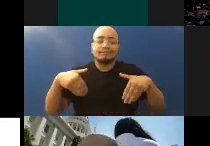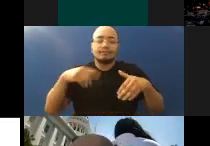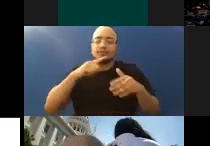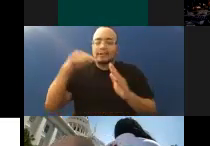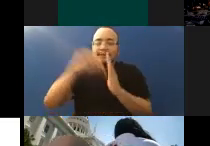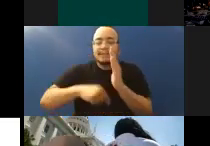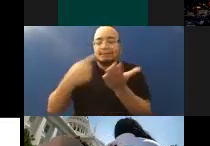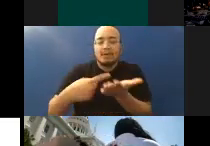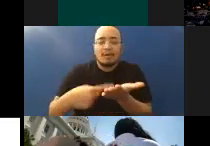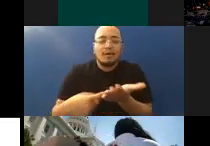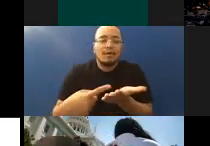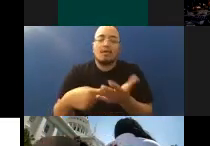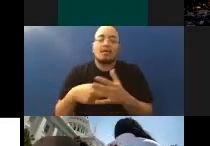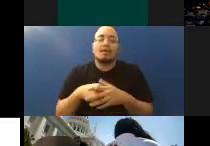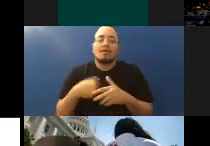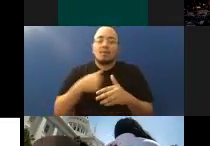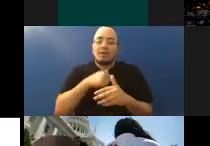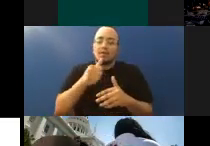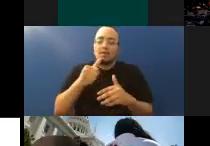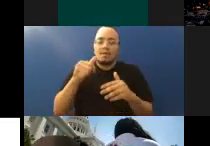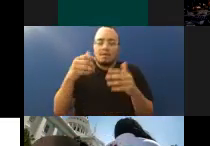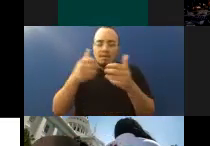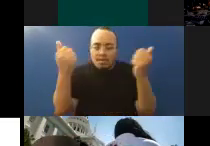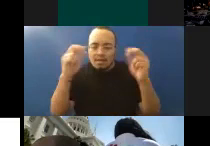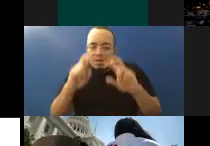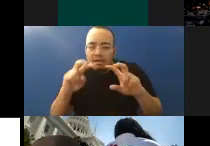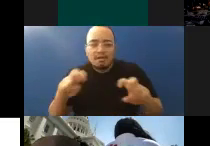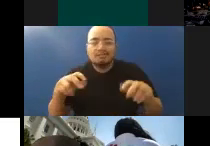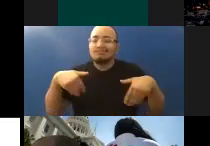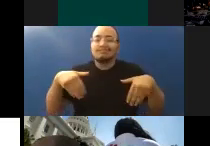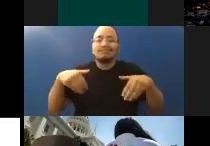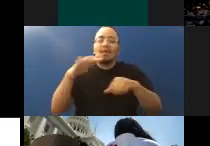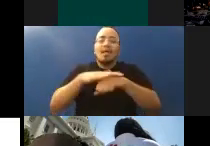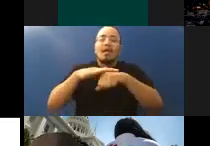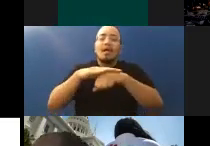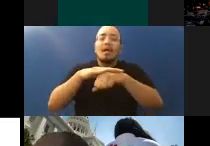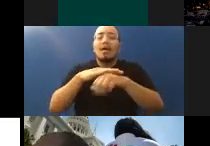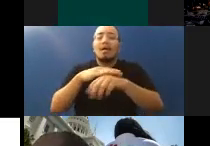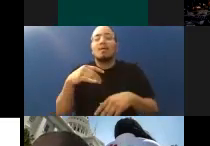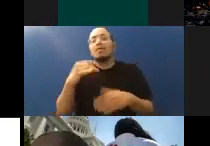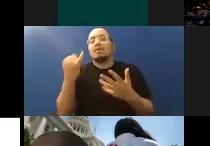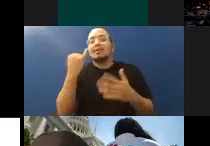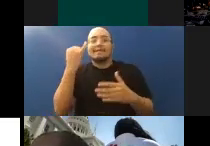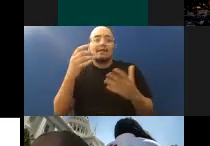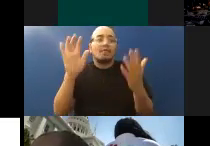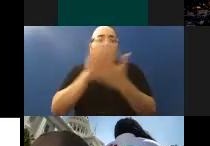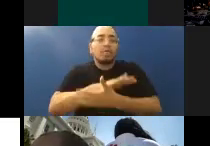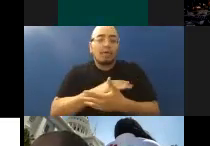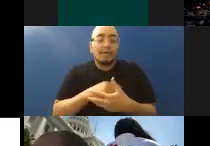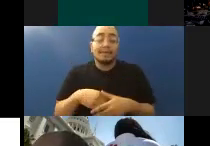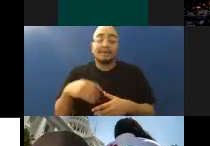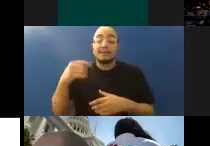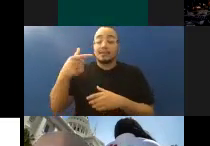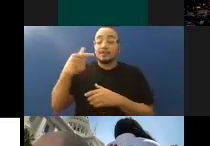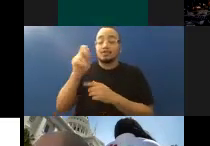about enough, and I don't think they're like dissected at all. Even if they are talked about, they're very brushed over. When we think of like gender violence or the